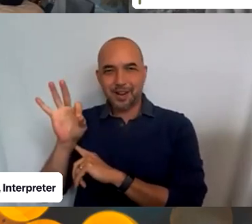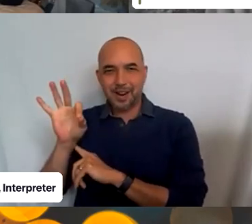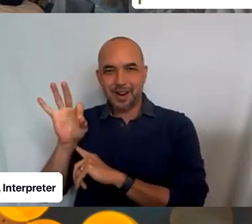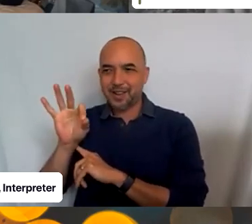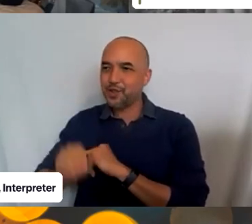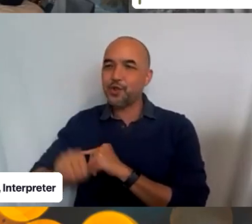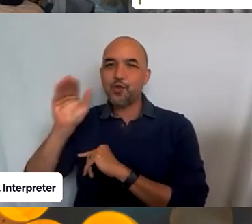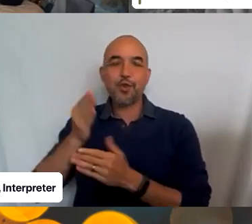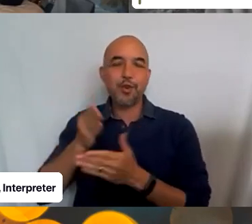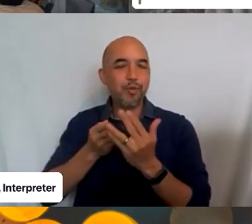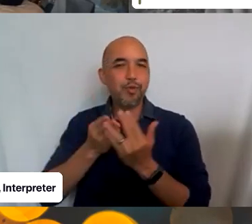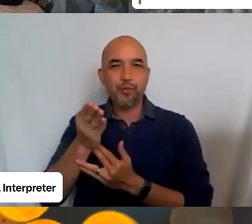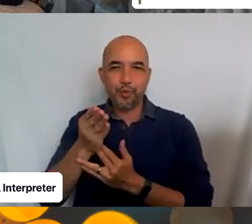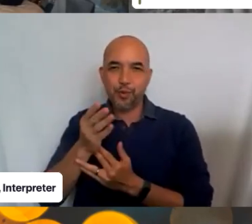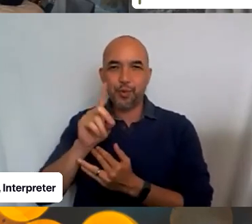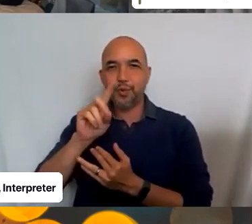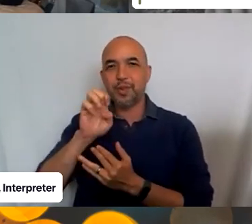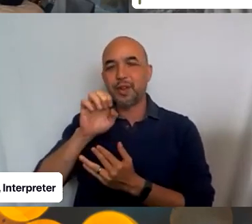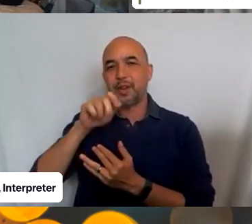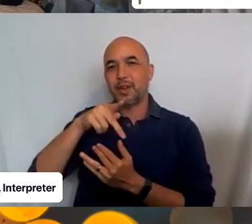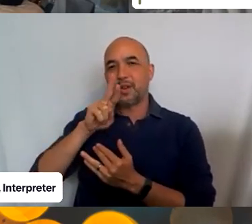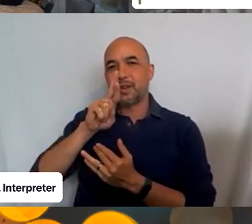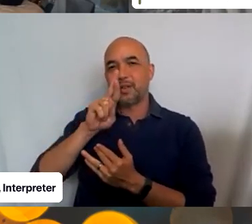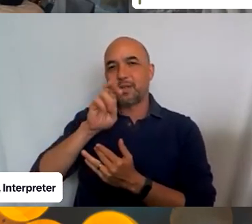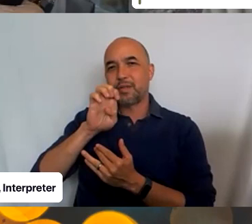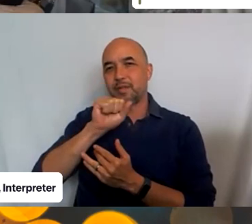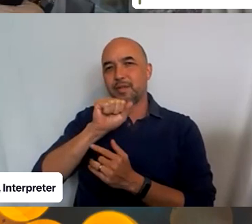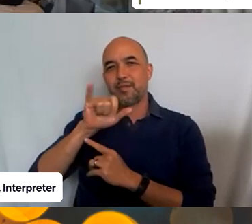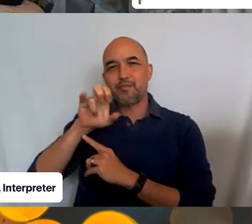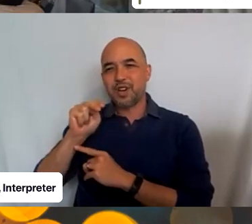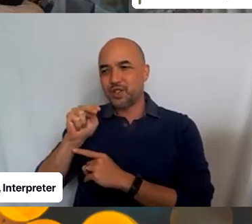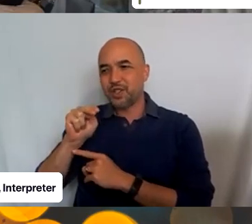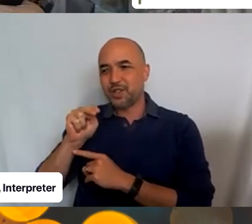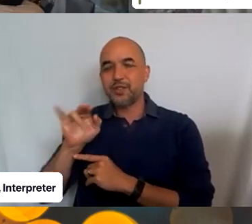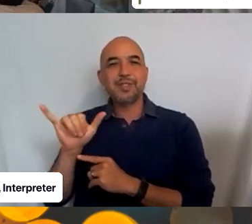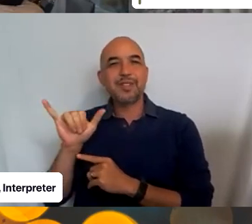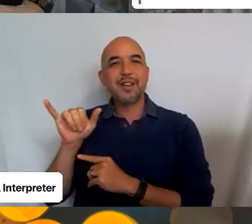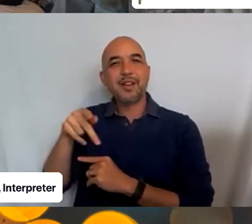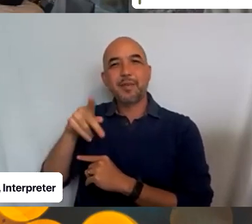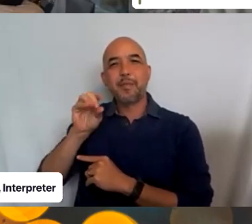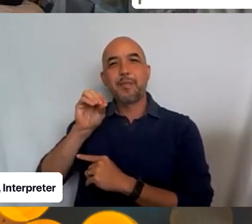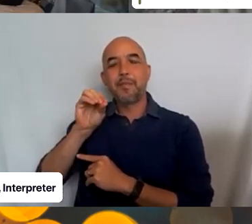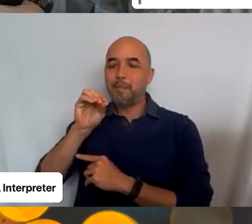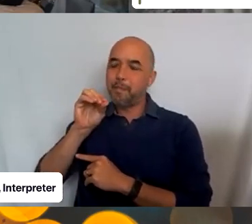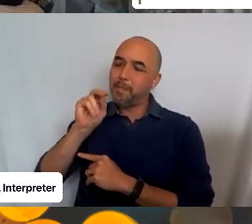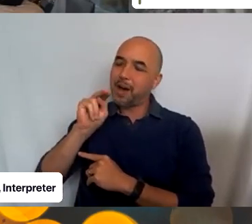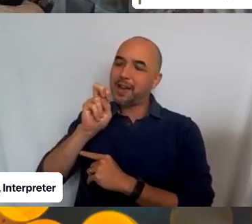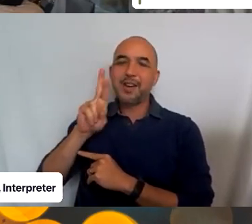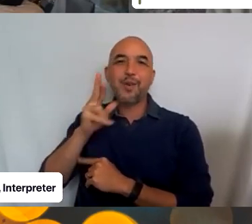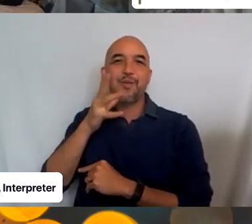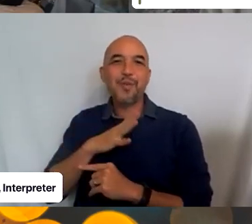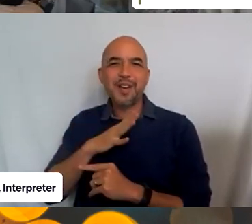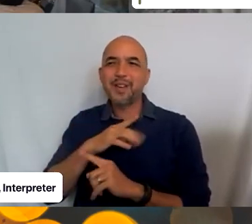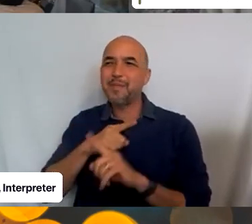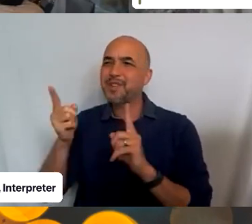she, you know, she would make just giant batches of fried chicken and mashed potatoes and